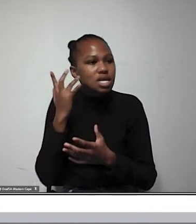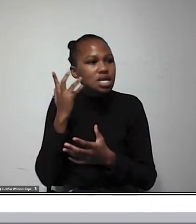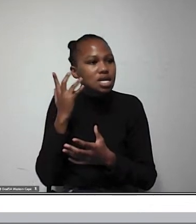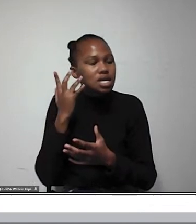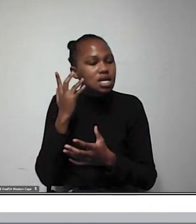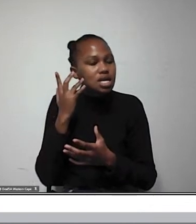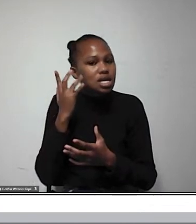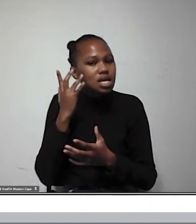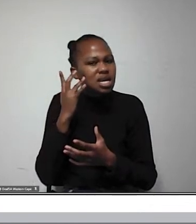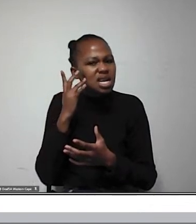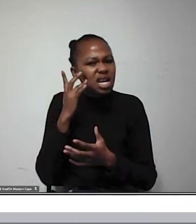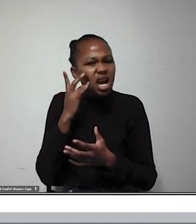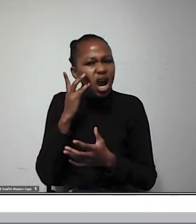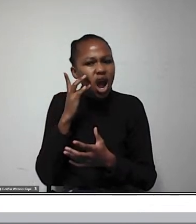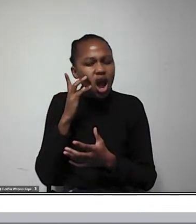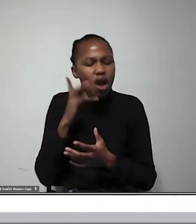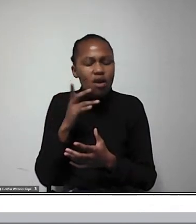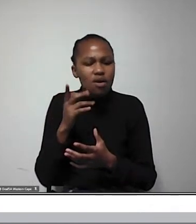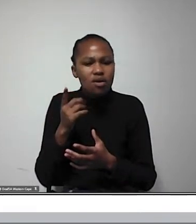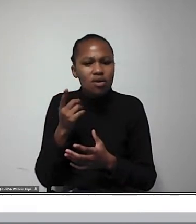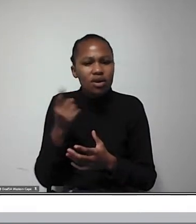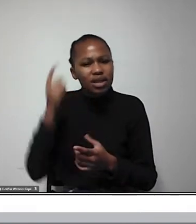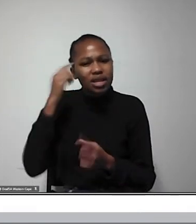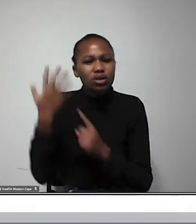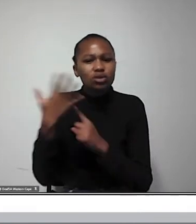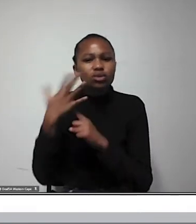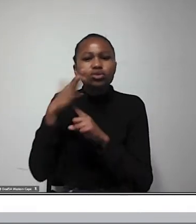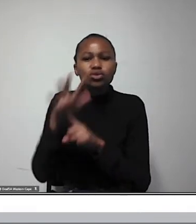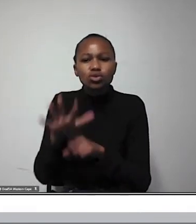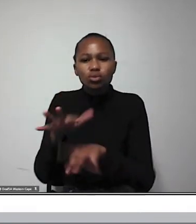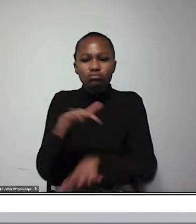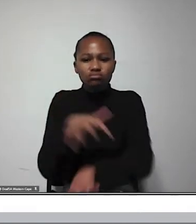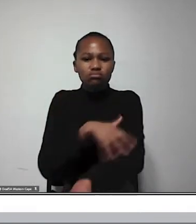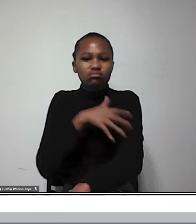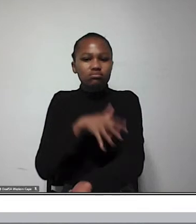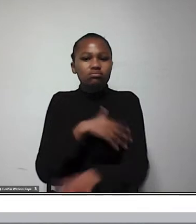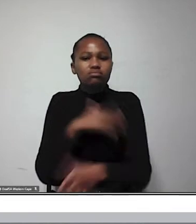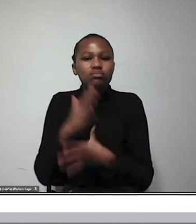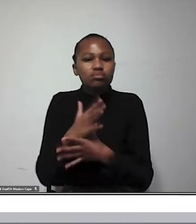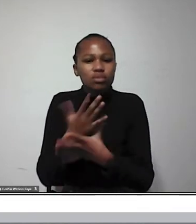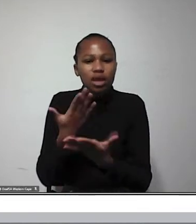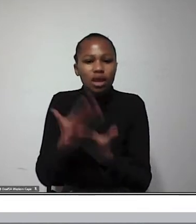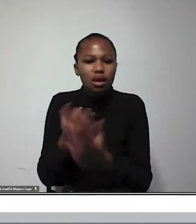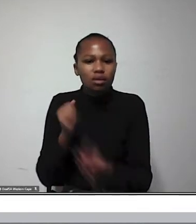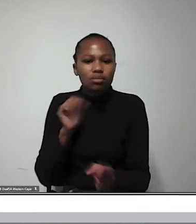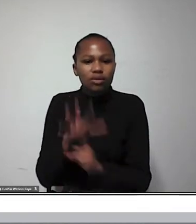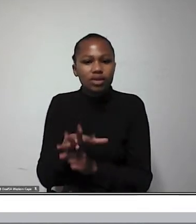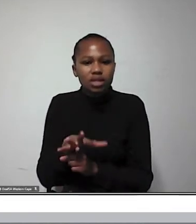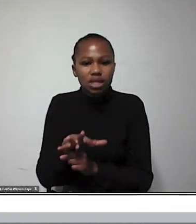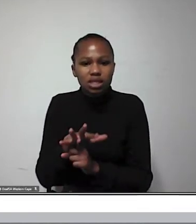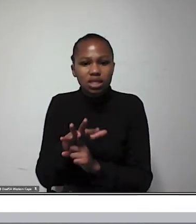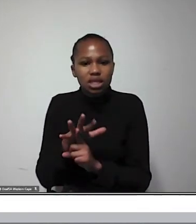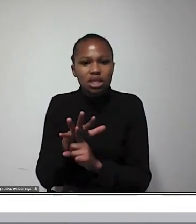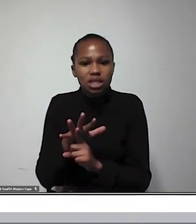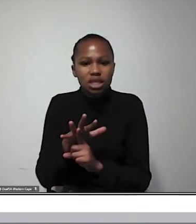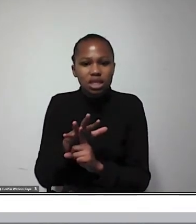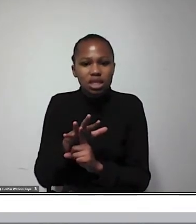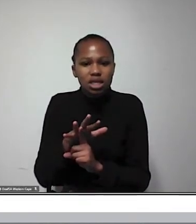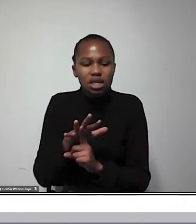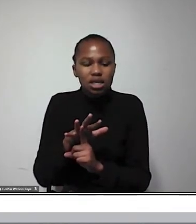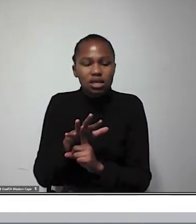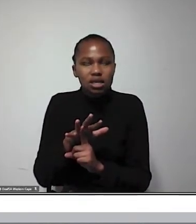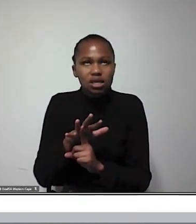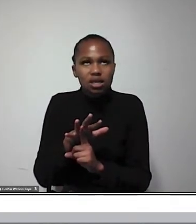realize, I think the figure that was shown in terms of just agricultural jobs that would be affected by the